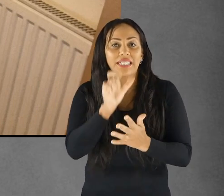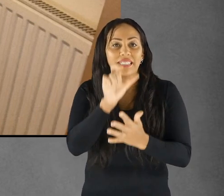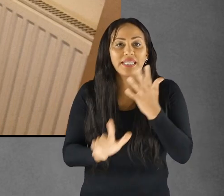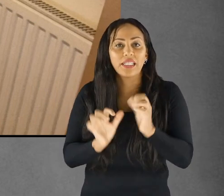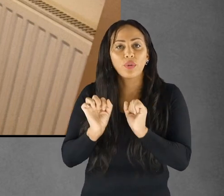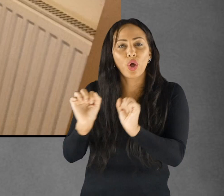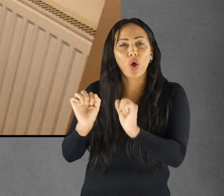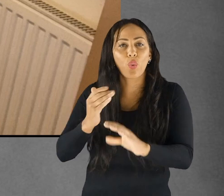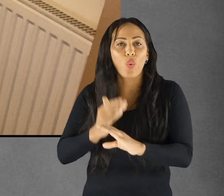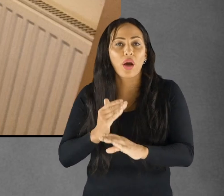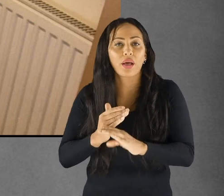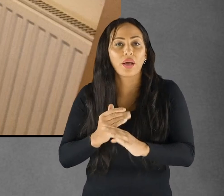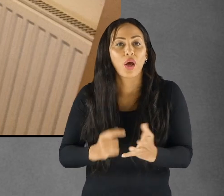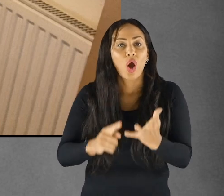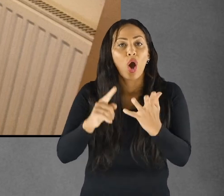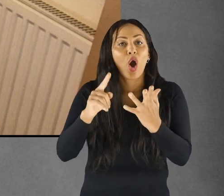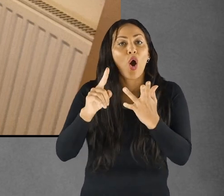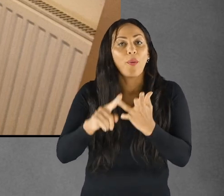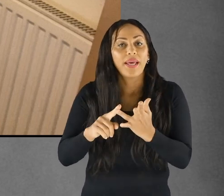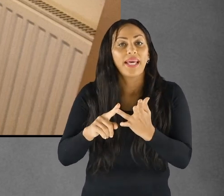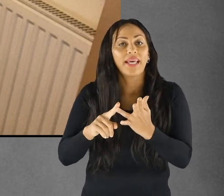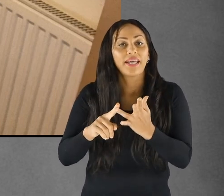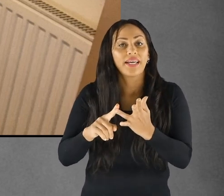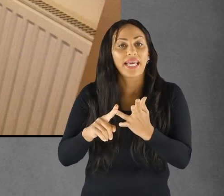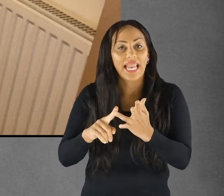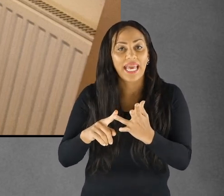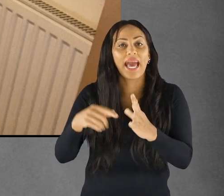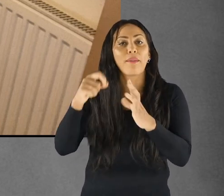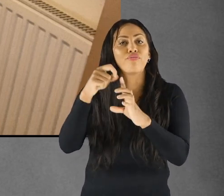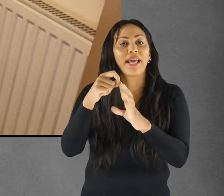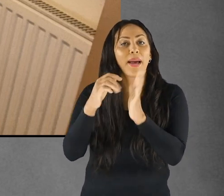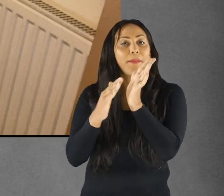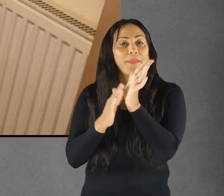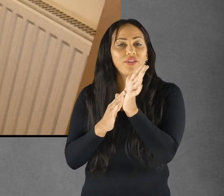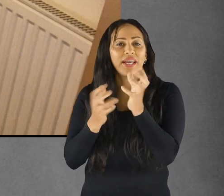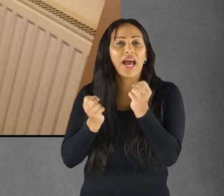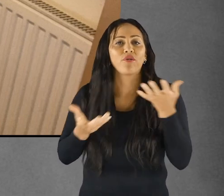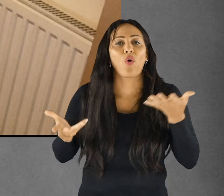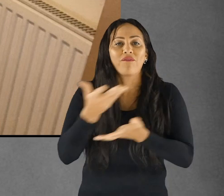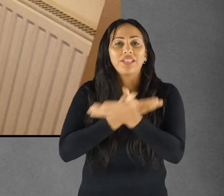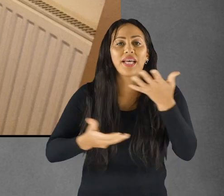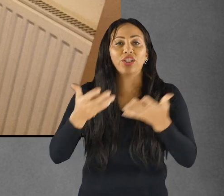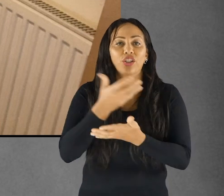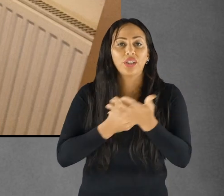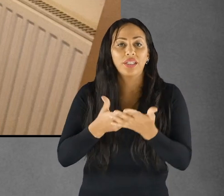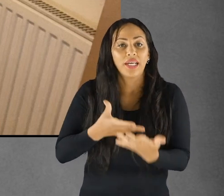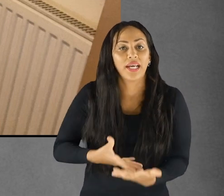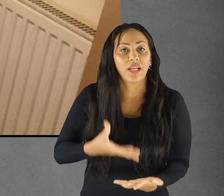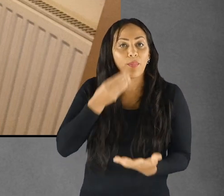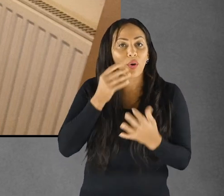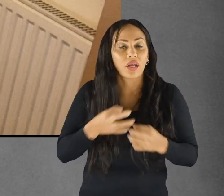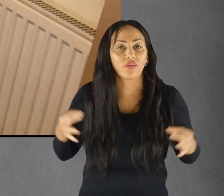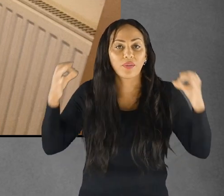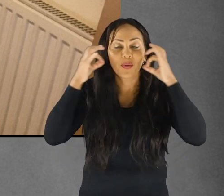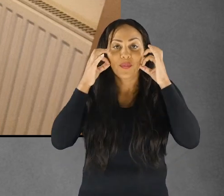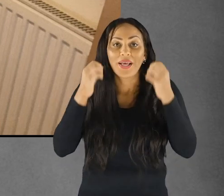evident within her work. Omikemi and Priya Mistry have a conversation in a podcast form about